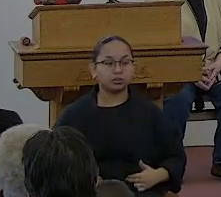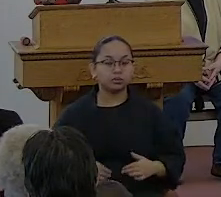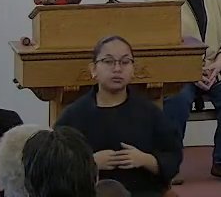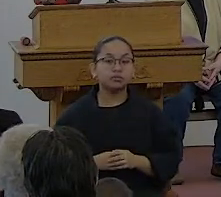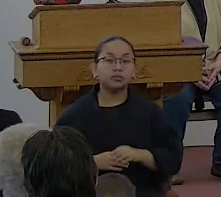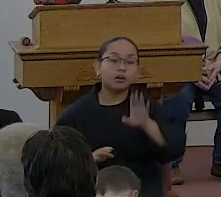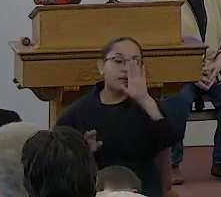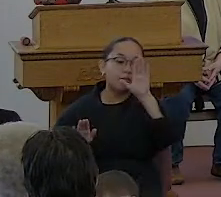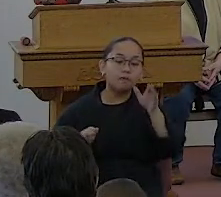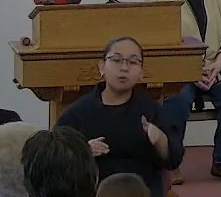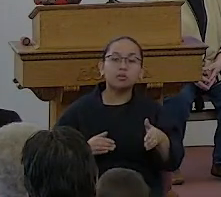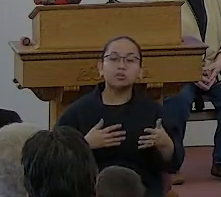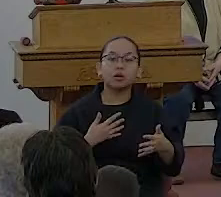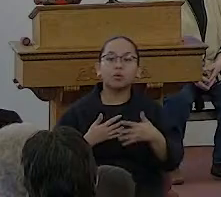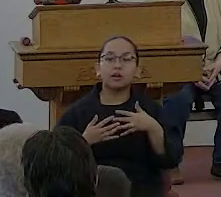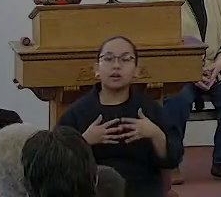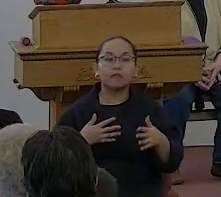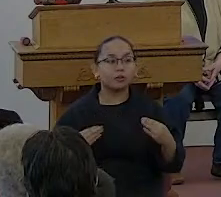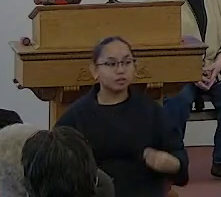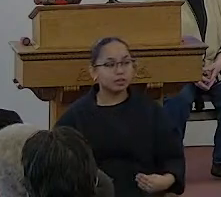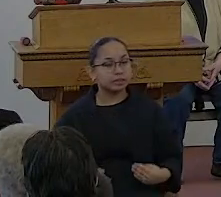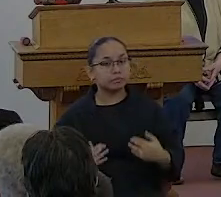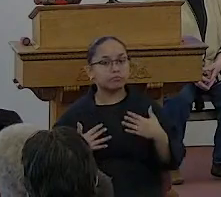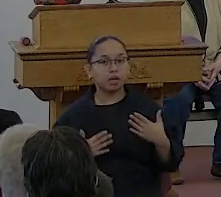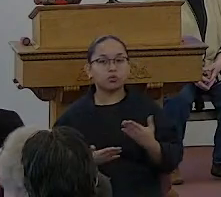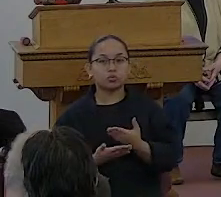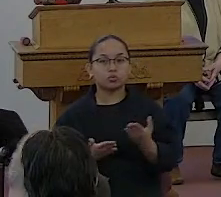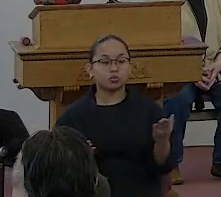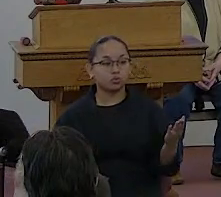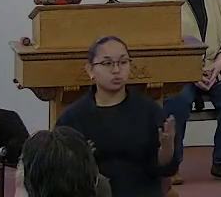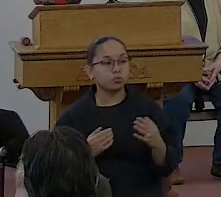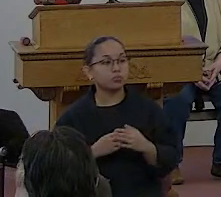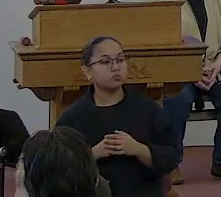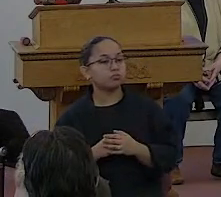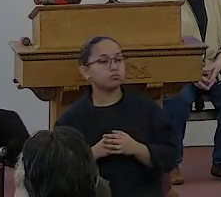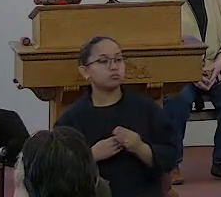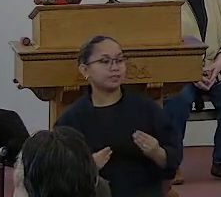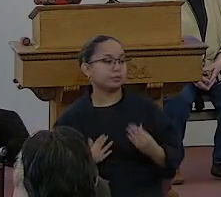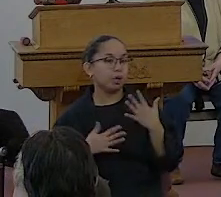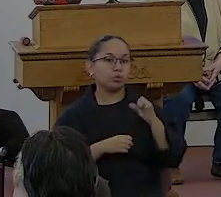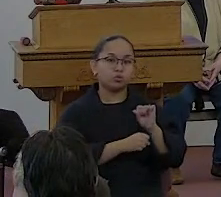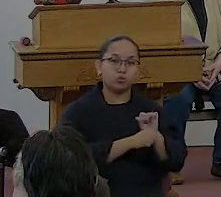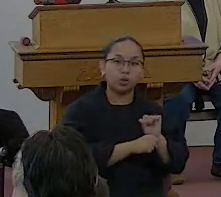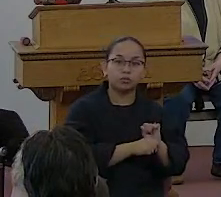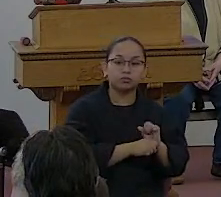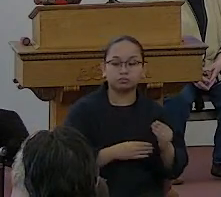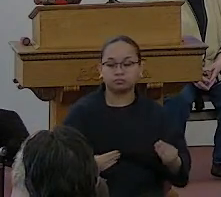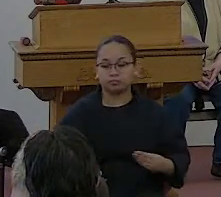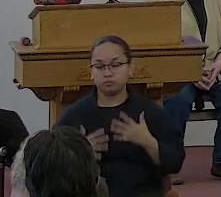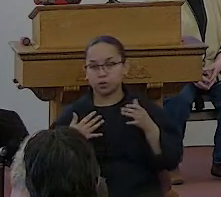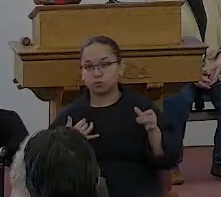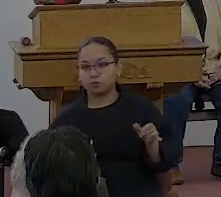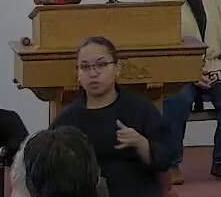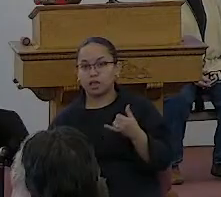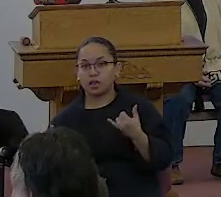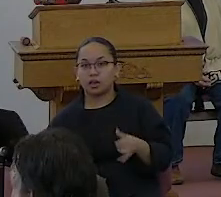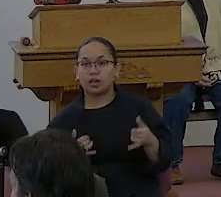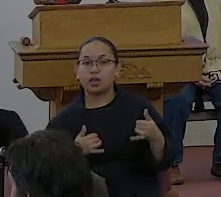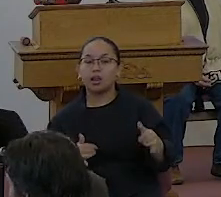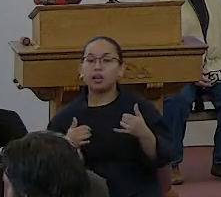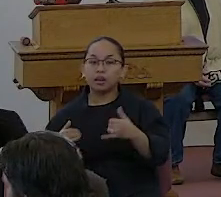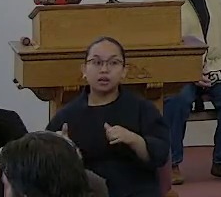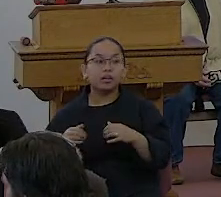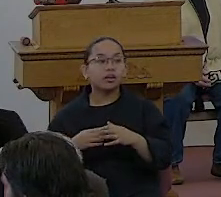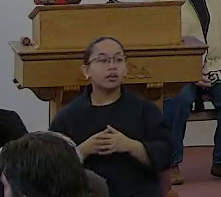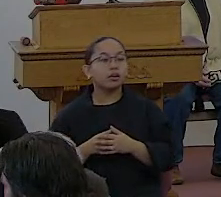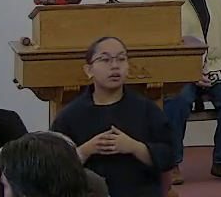Focus on whatever inspires you in work and play, and for